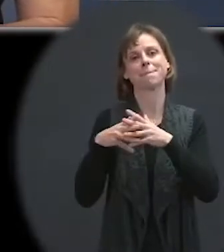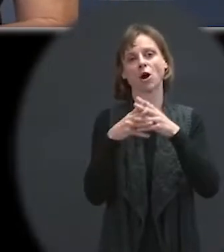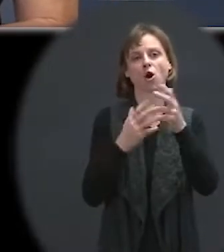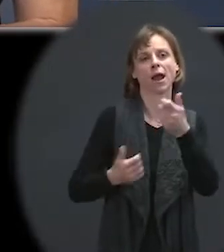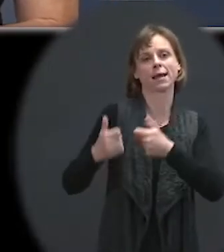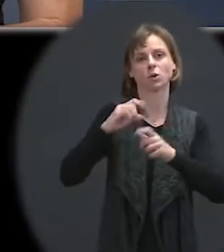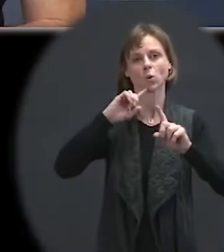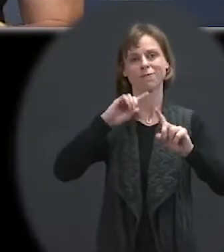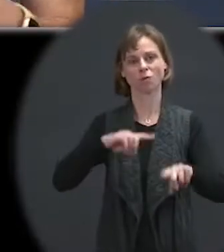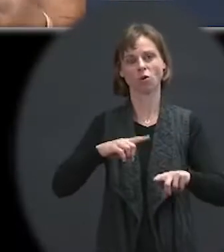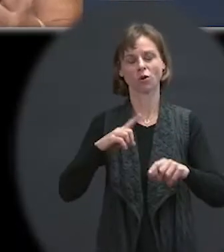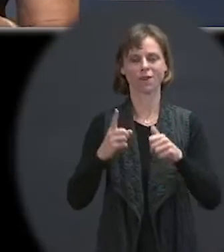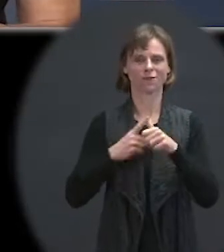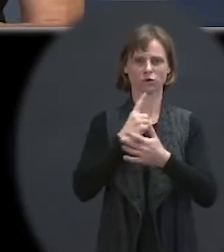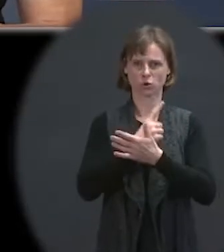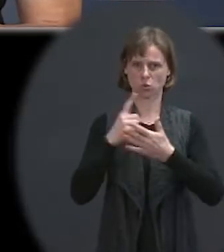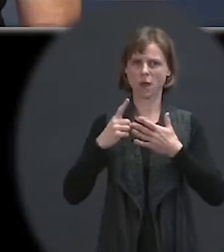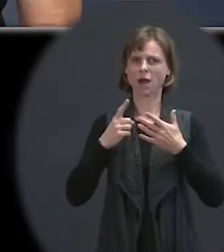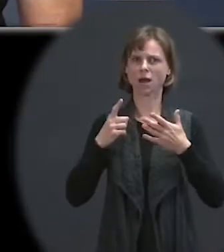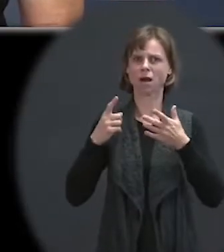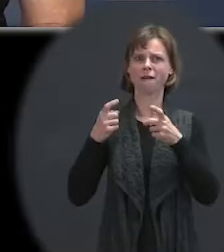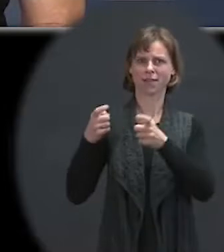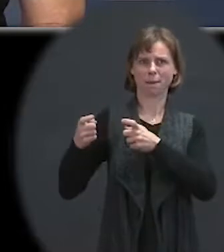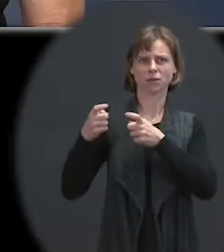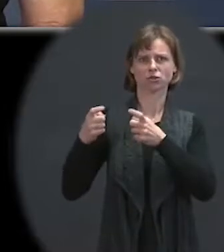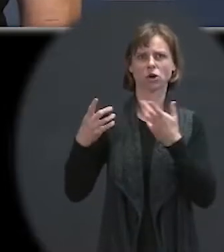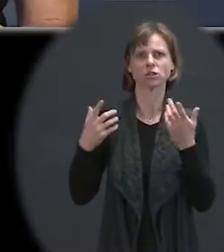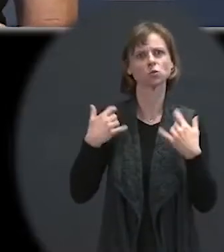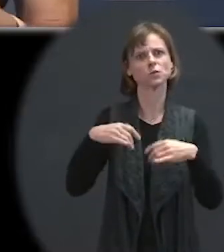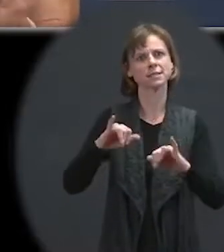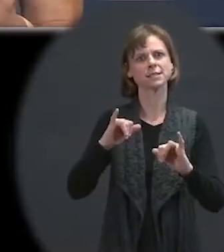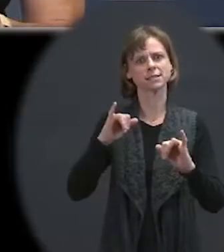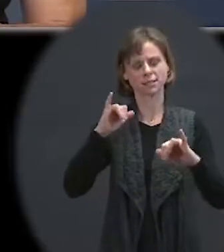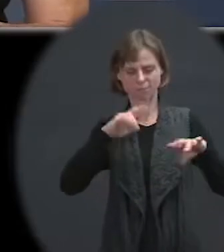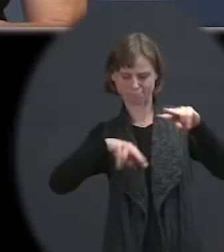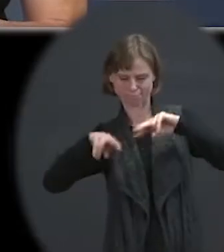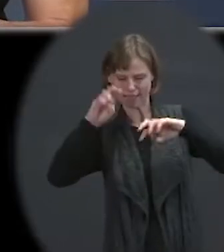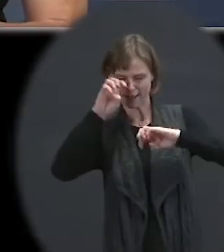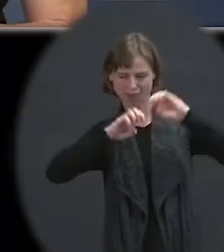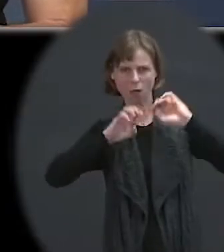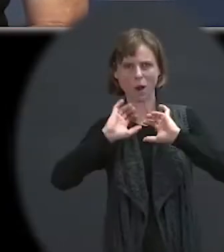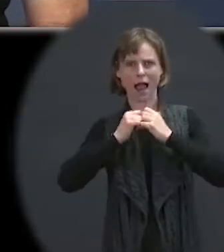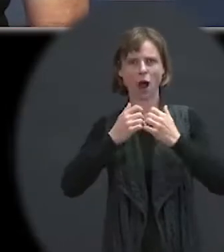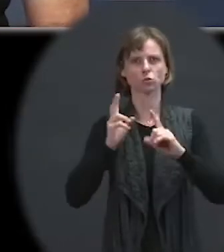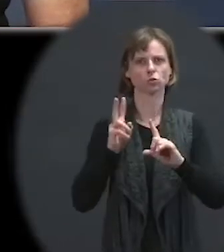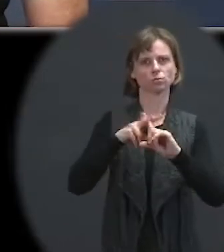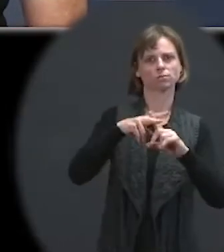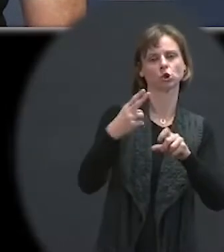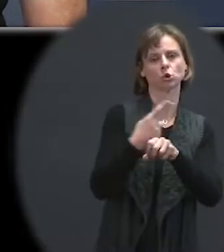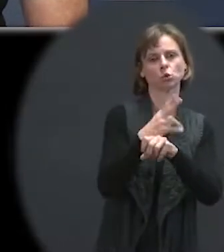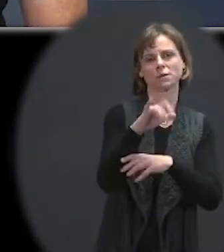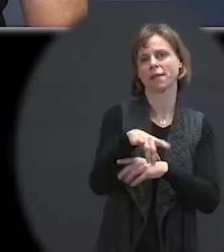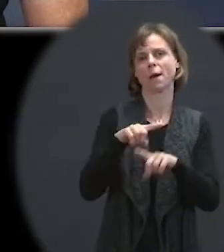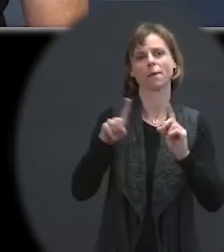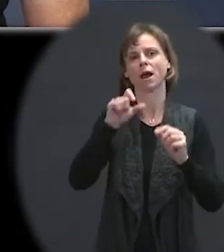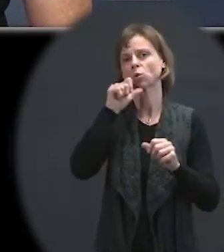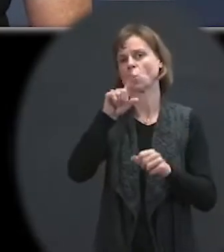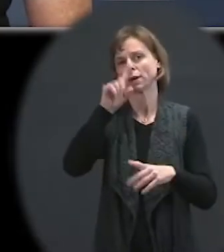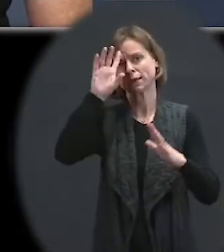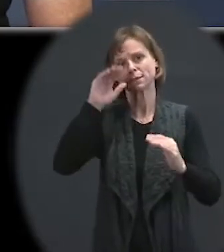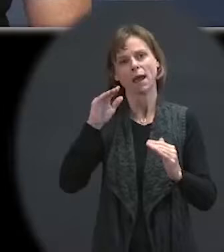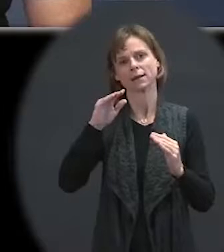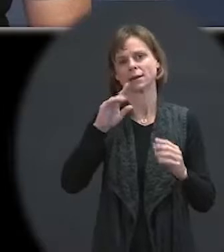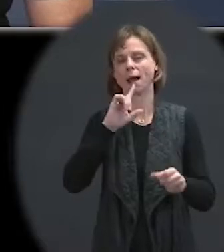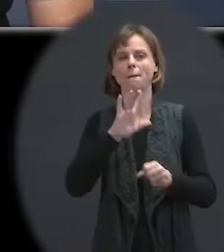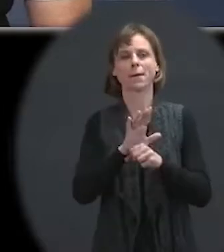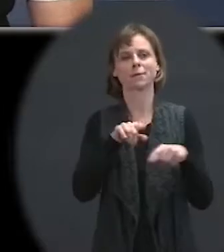the administration, and we're still evaluating the application of that and how it will apply. I don't expect him to make any commitments during the meeting